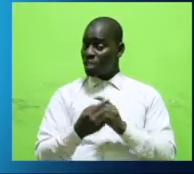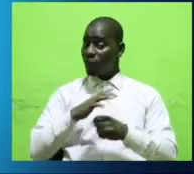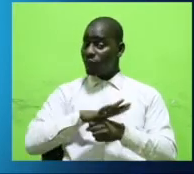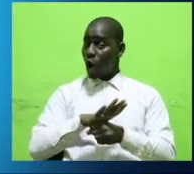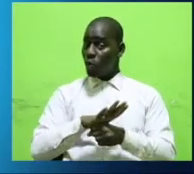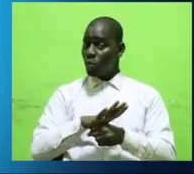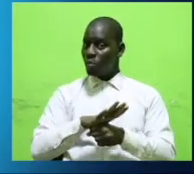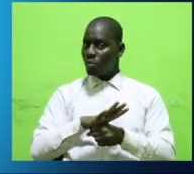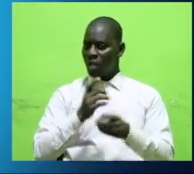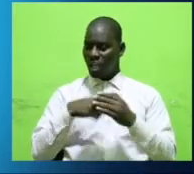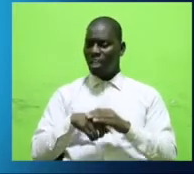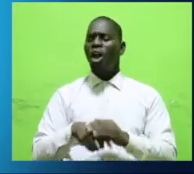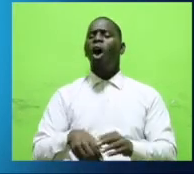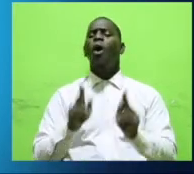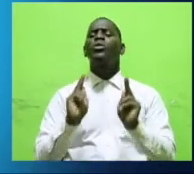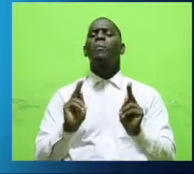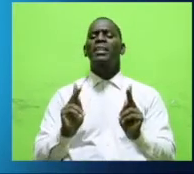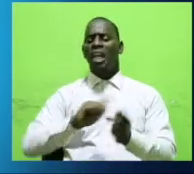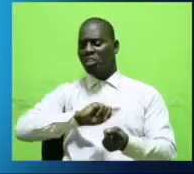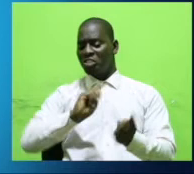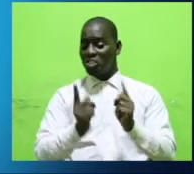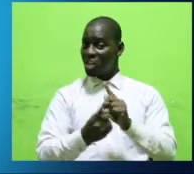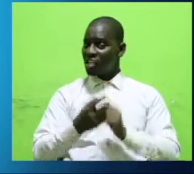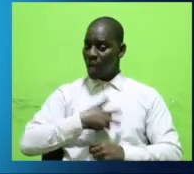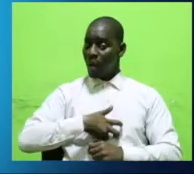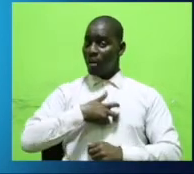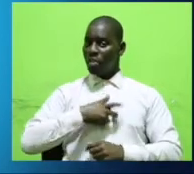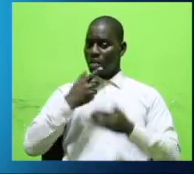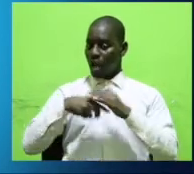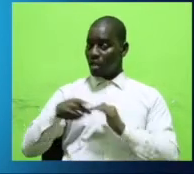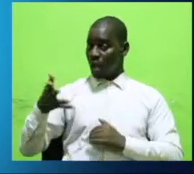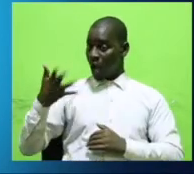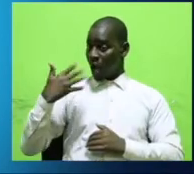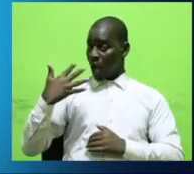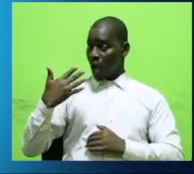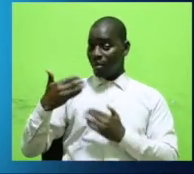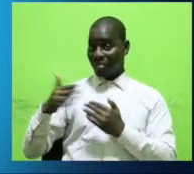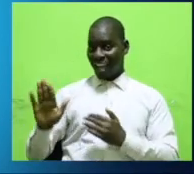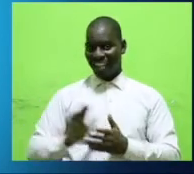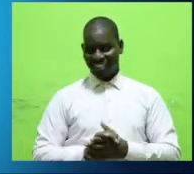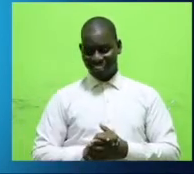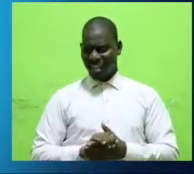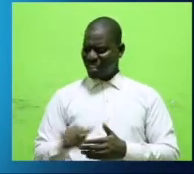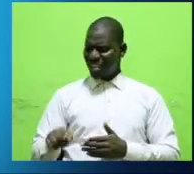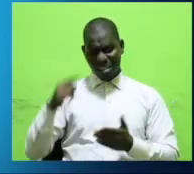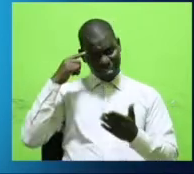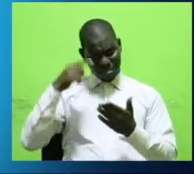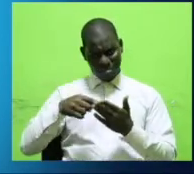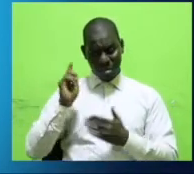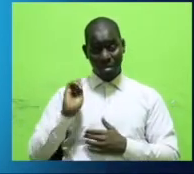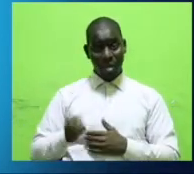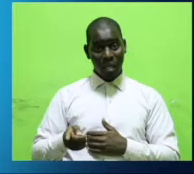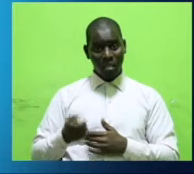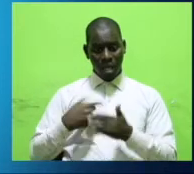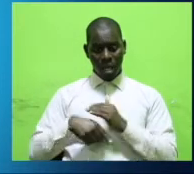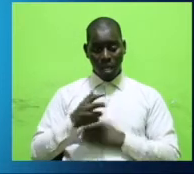the volume of the chest cavity will automatically change the pressure of air inside. This means